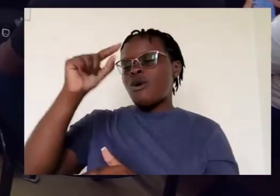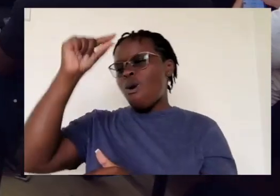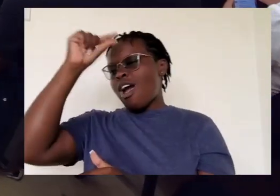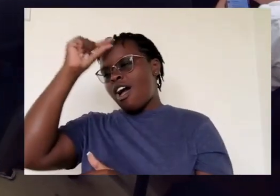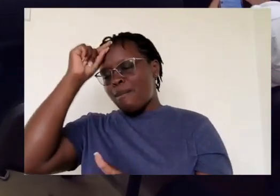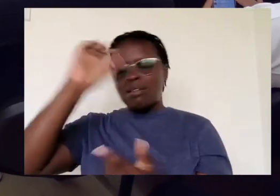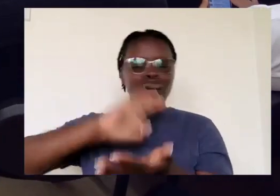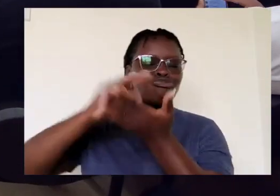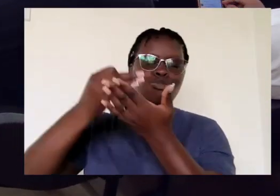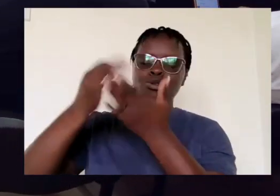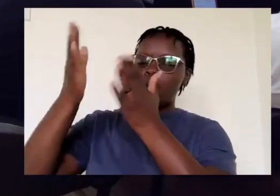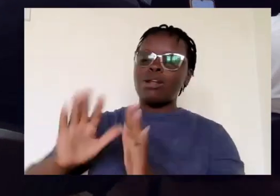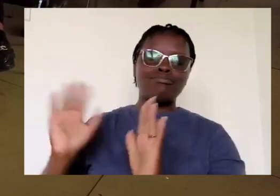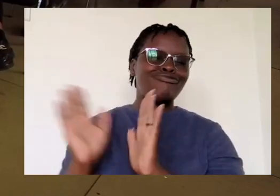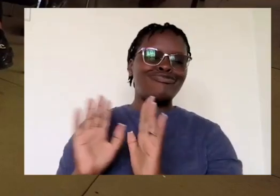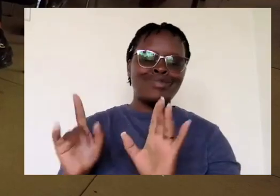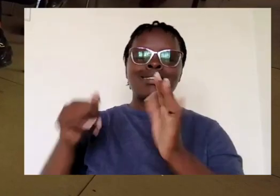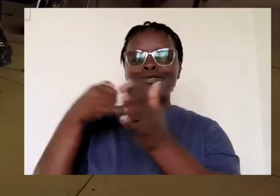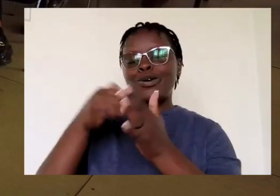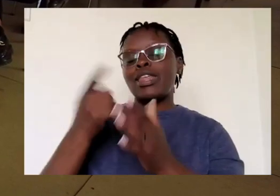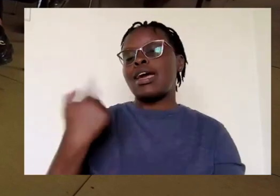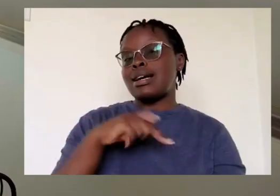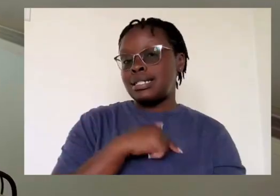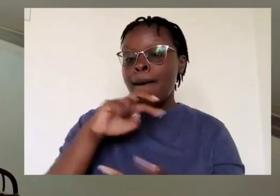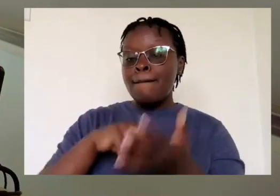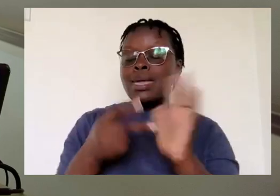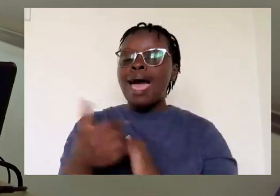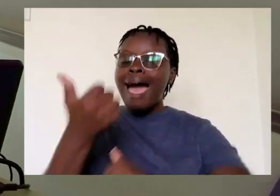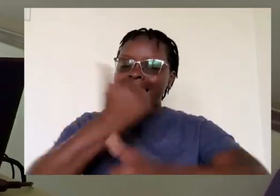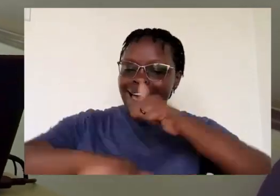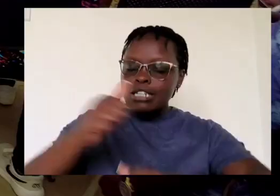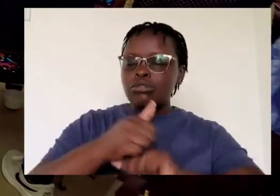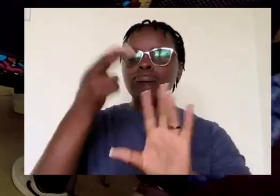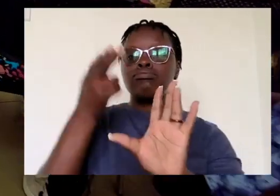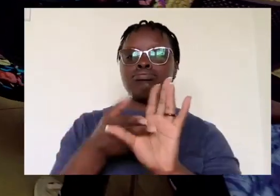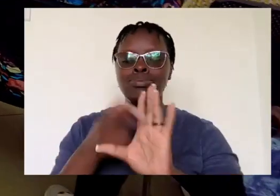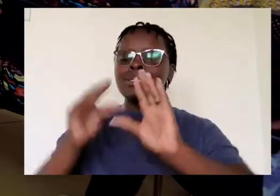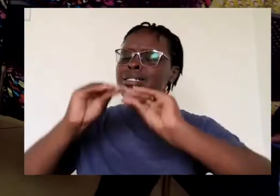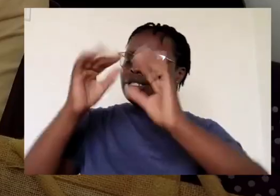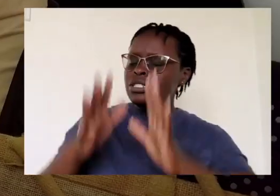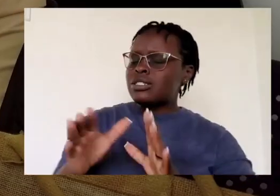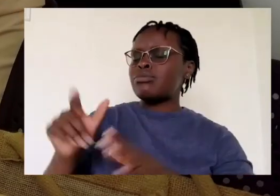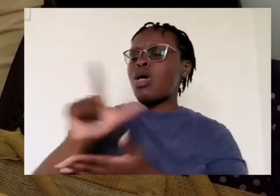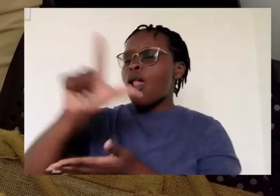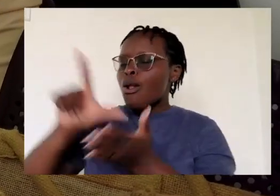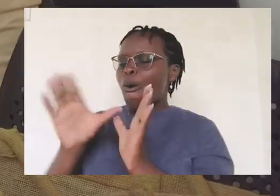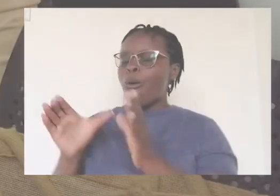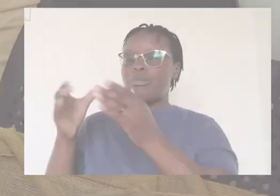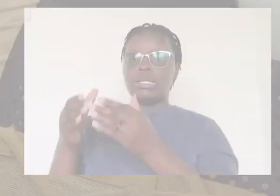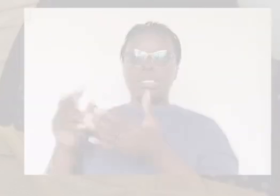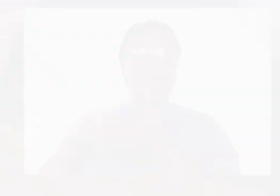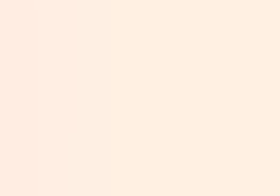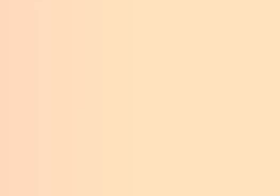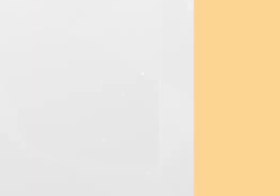Chapter 5 of the ICT Policy 2021. It also requires active involvement from parents, teachers, and local